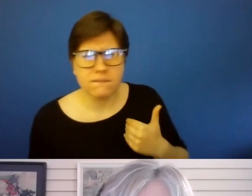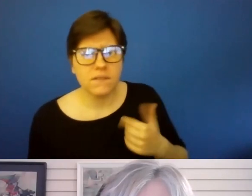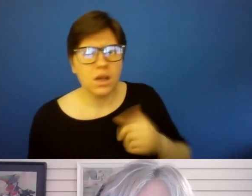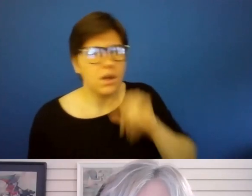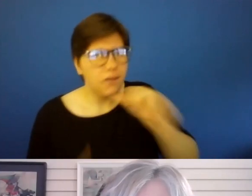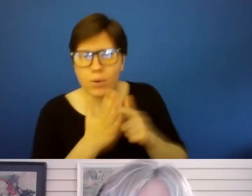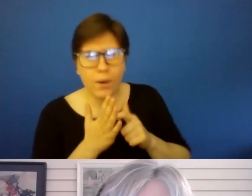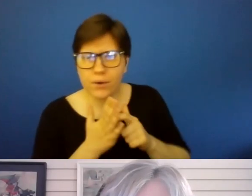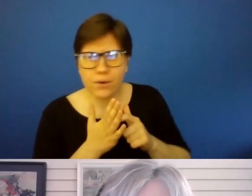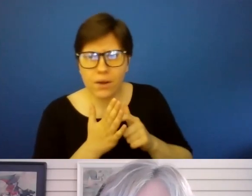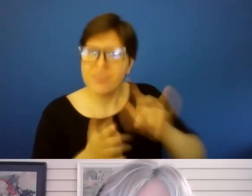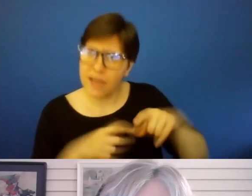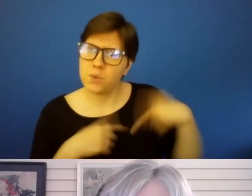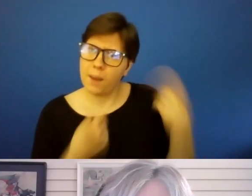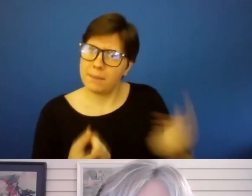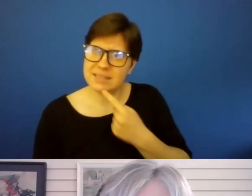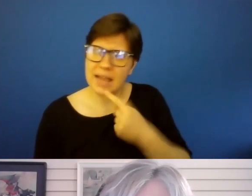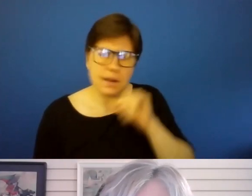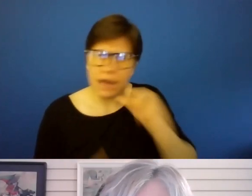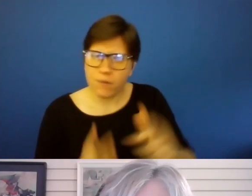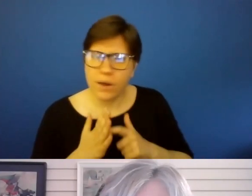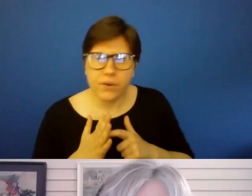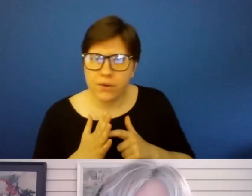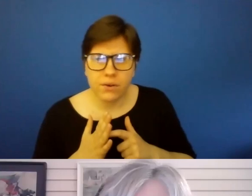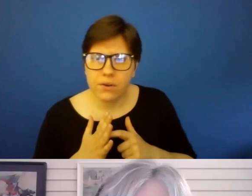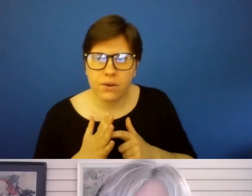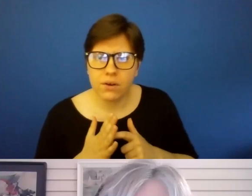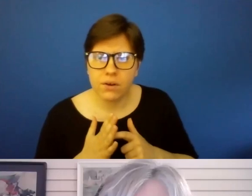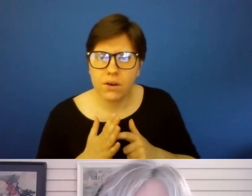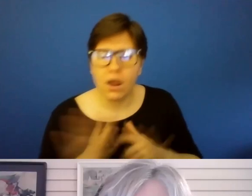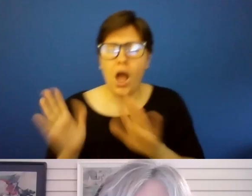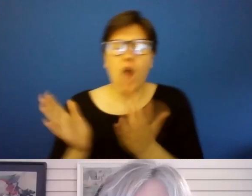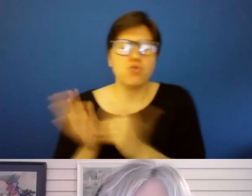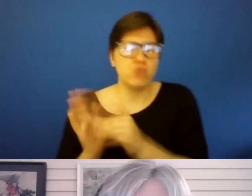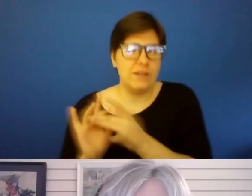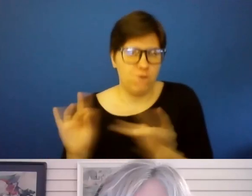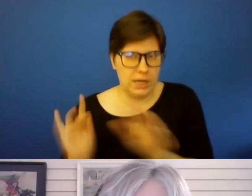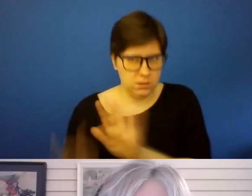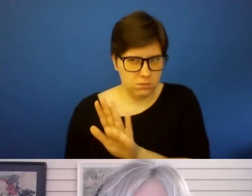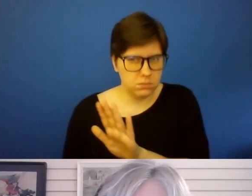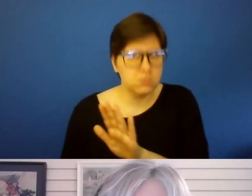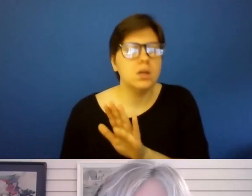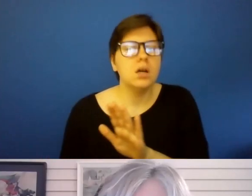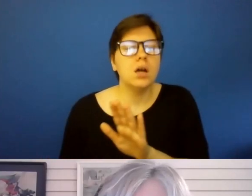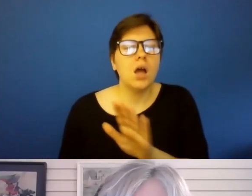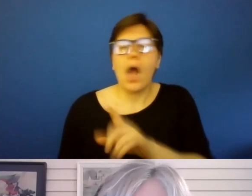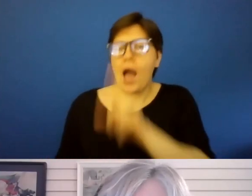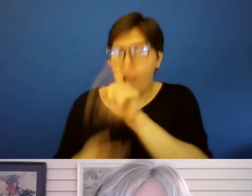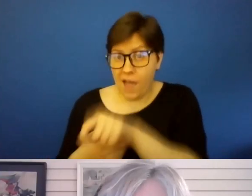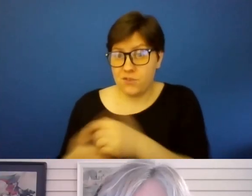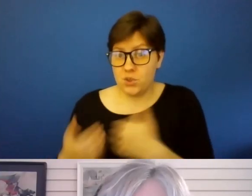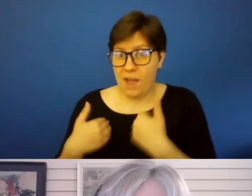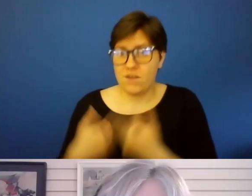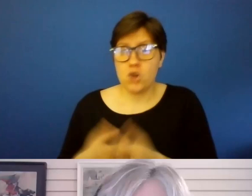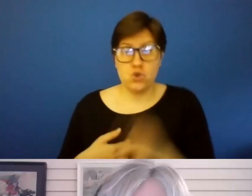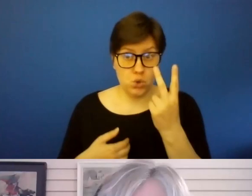ill. That's what I've been saying. Let me rephrase, see if you like this. You have to have two